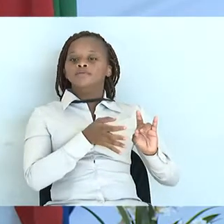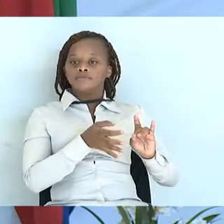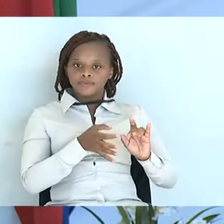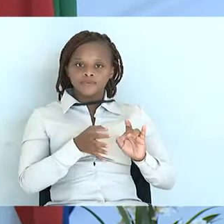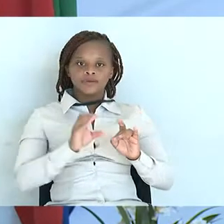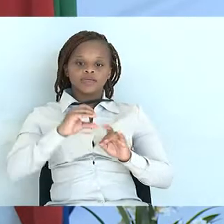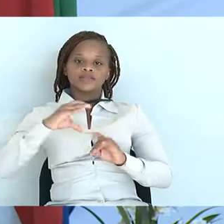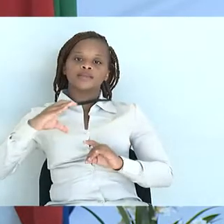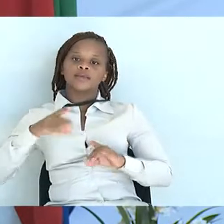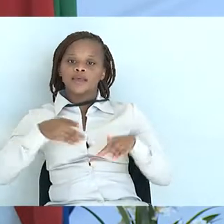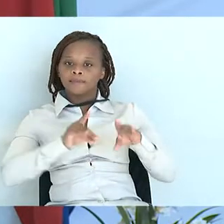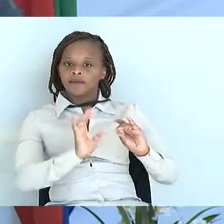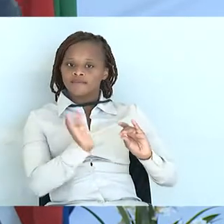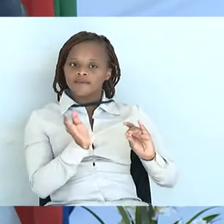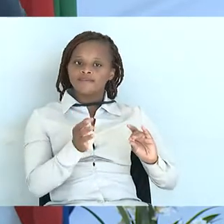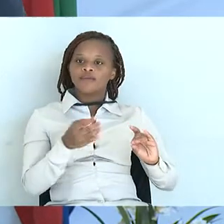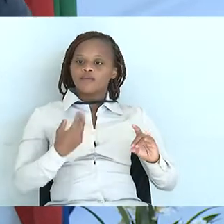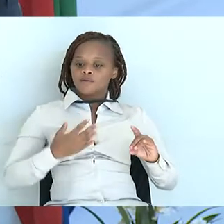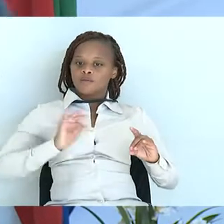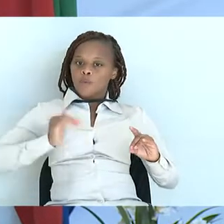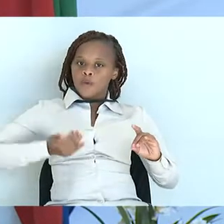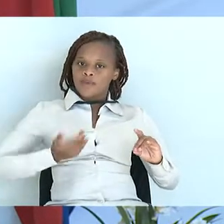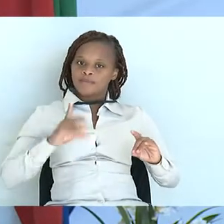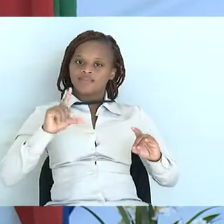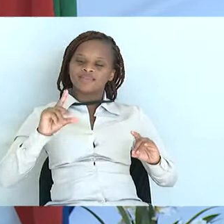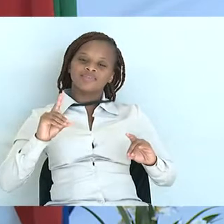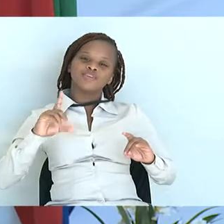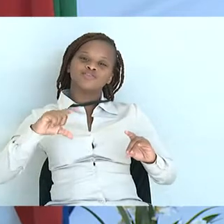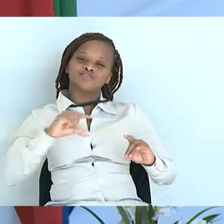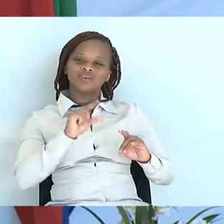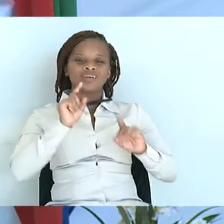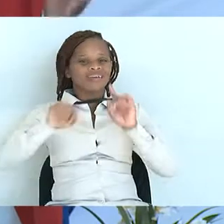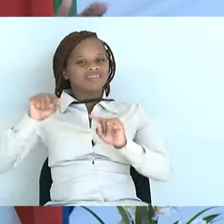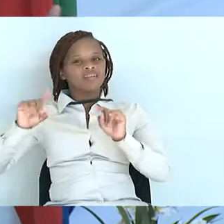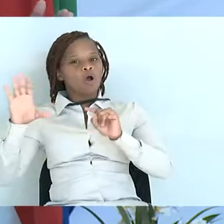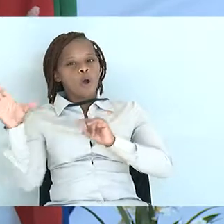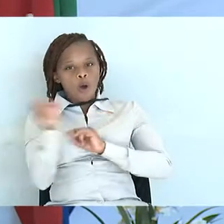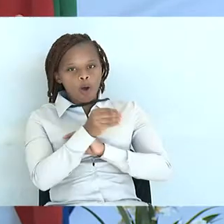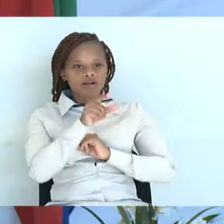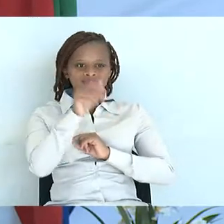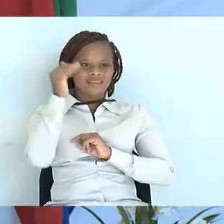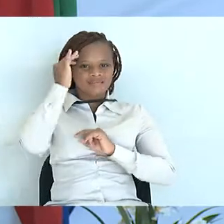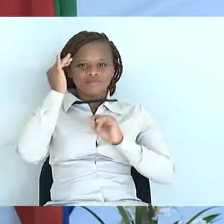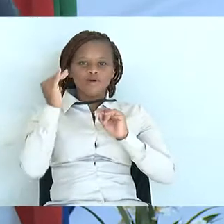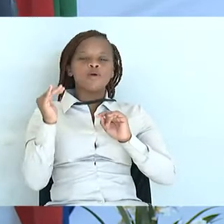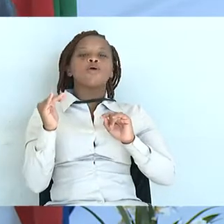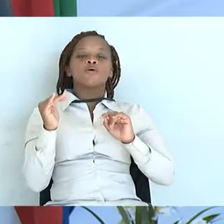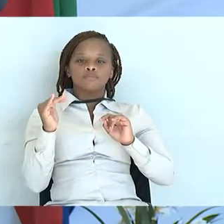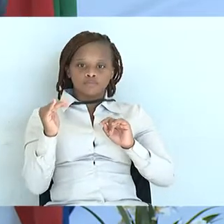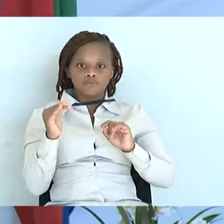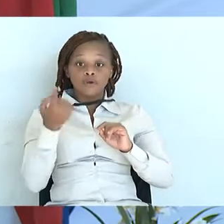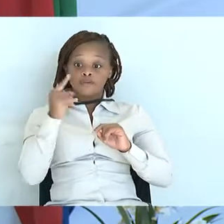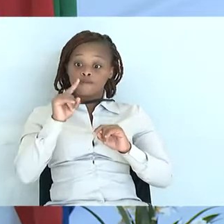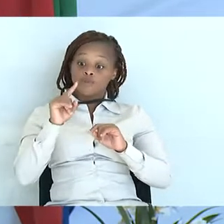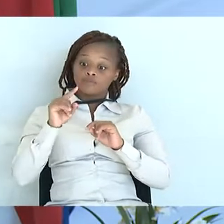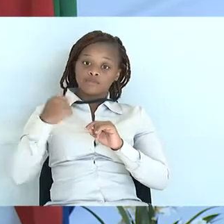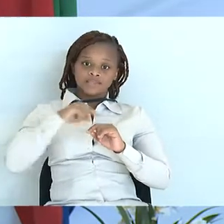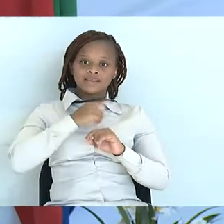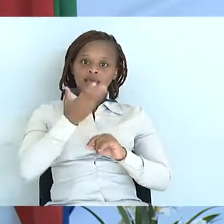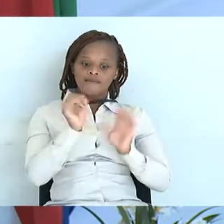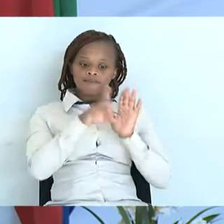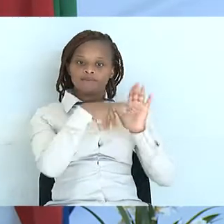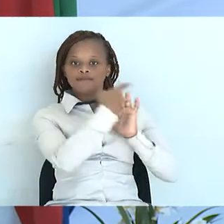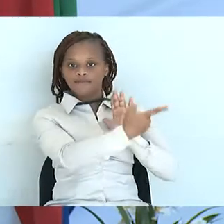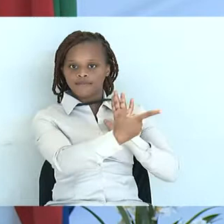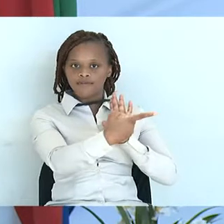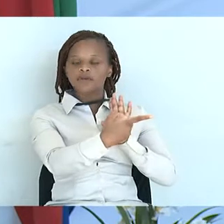chairing recently, and all DGs, they know they have got their chair, have got a schedule for a year where they know that they will be chairing